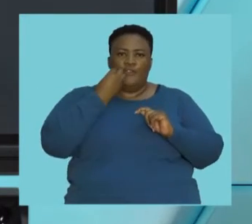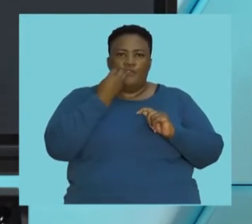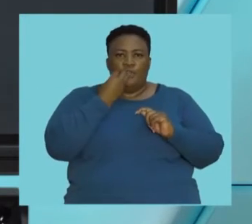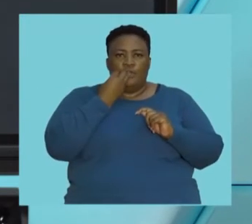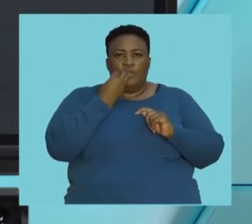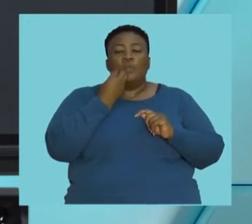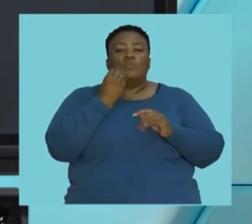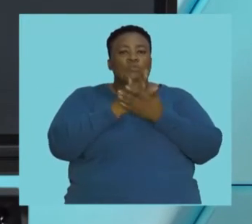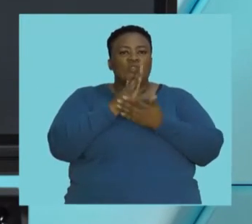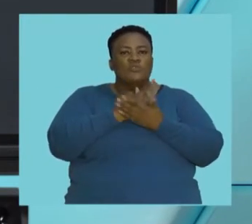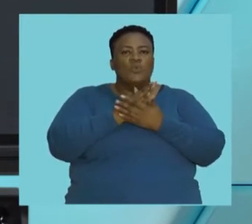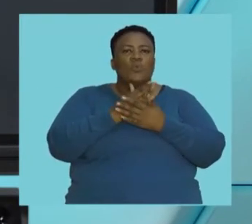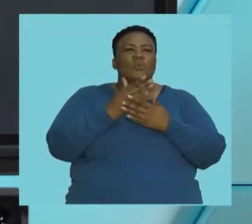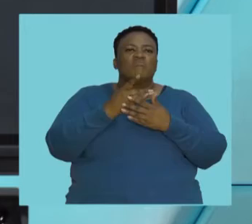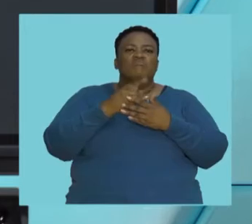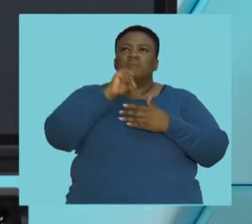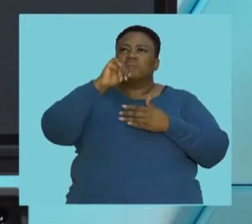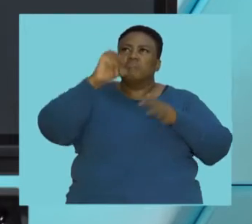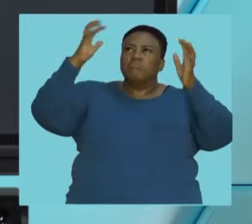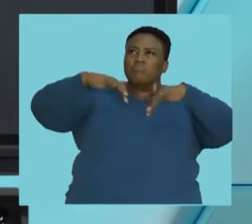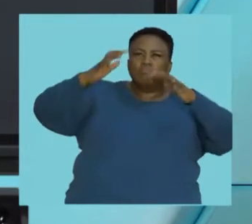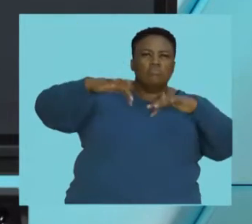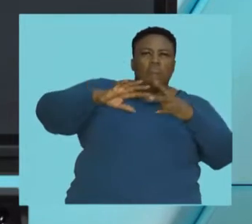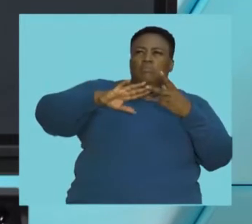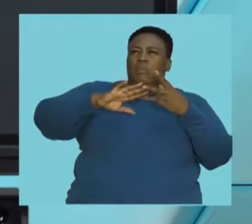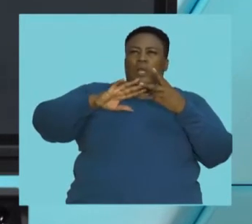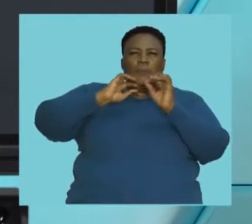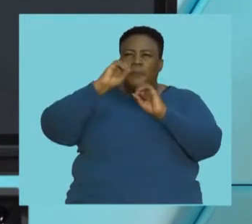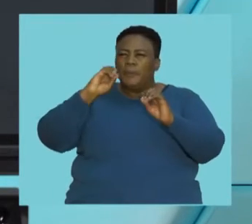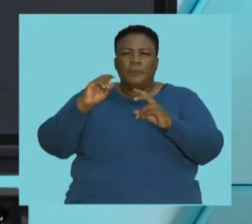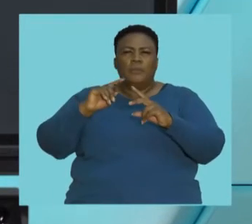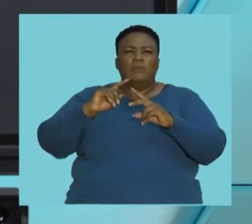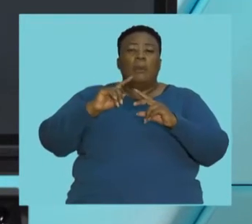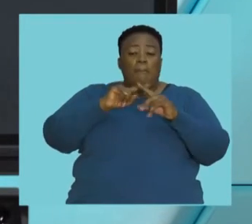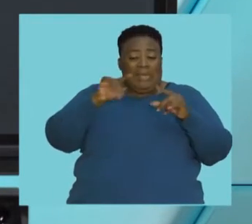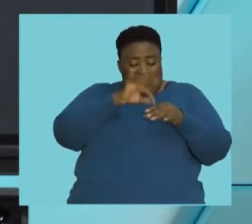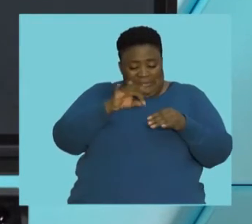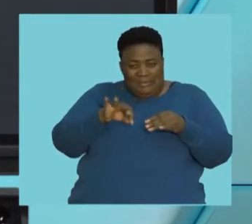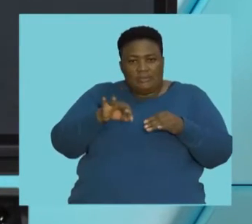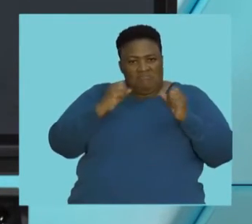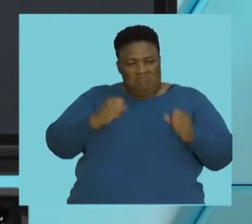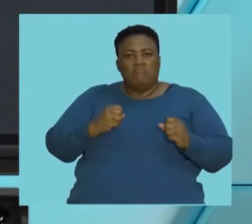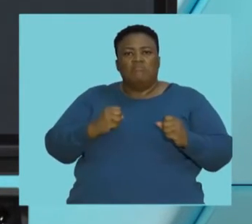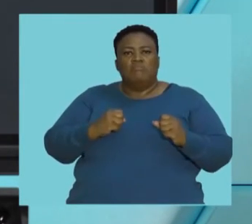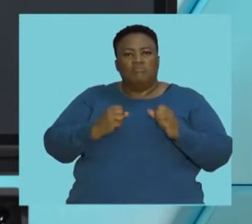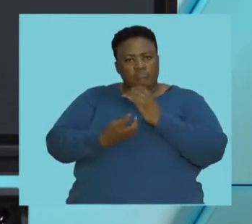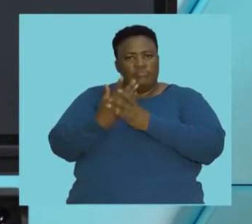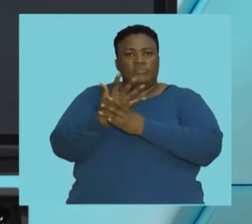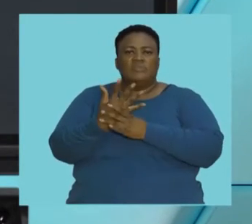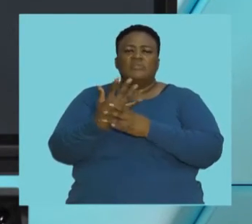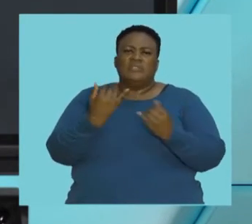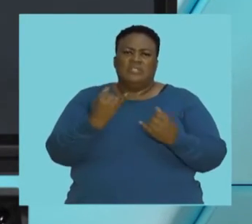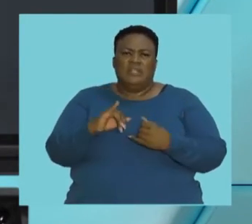inserted into them to make them resistant to drought, to resistant to pest, or to give them additional qualities that enhance